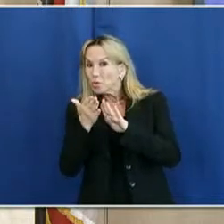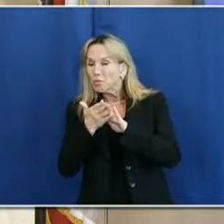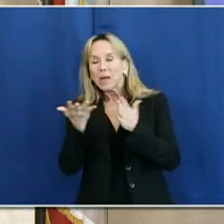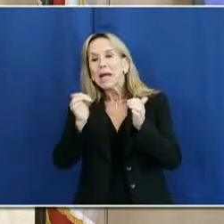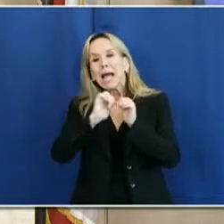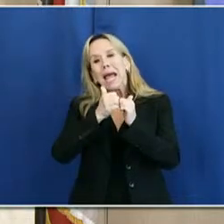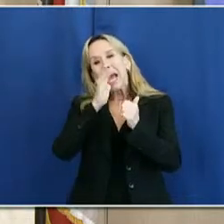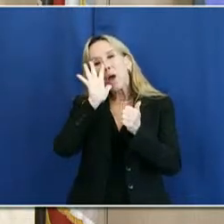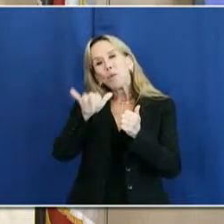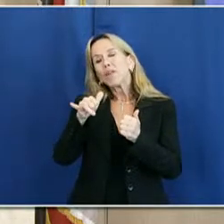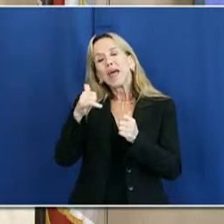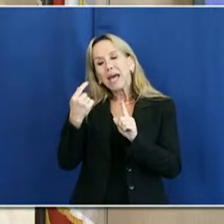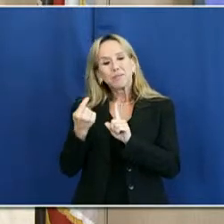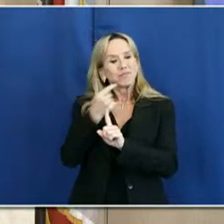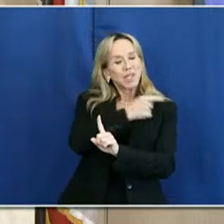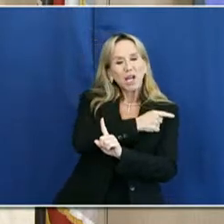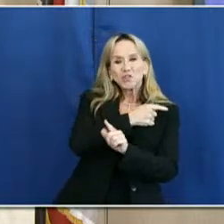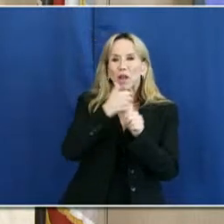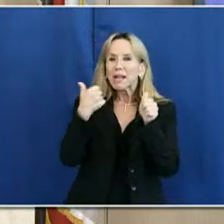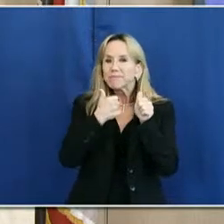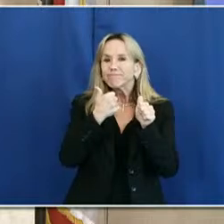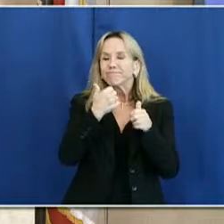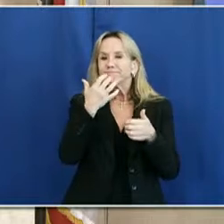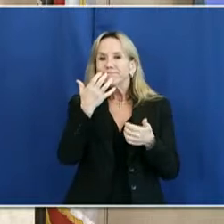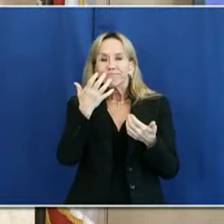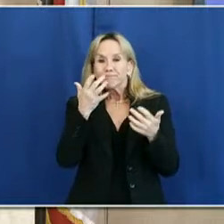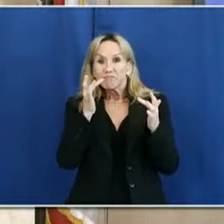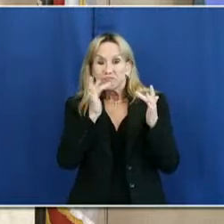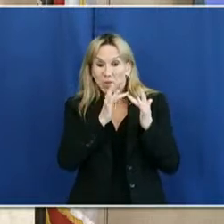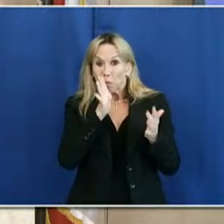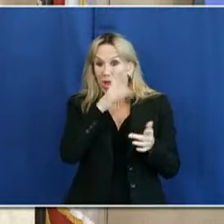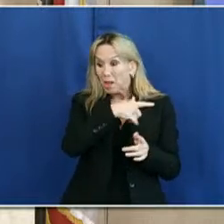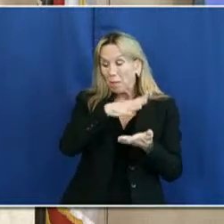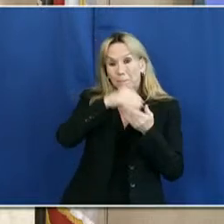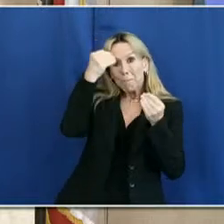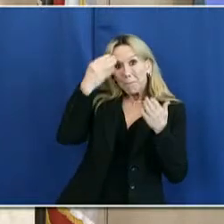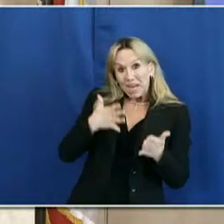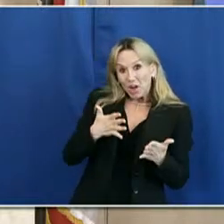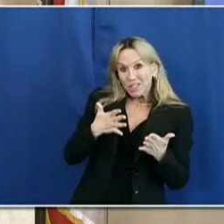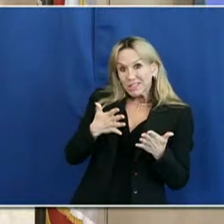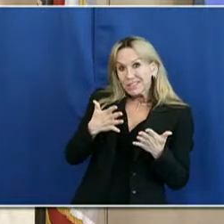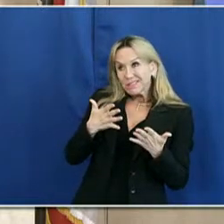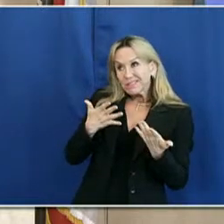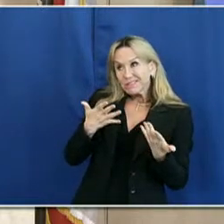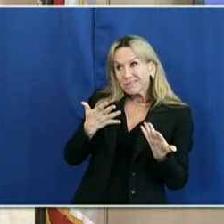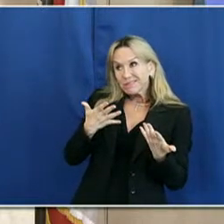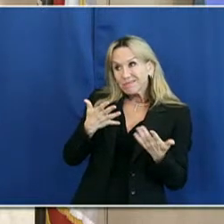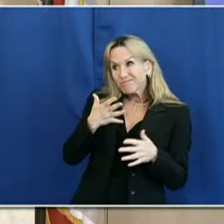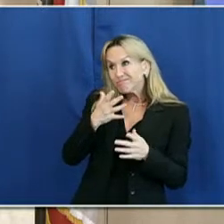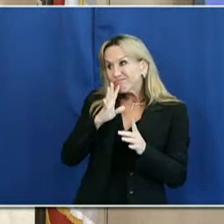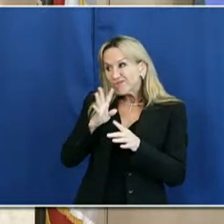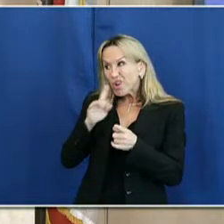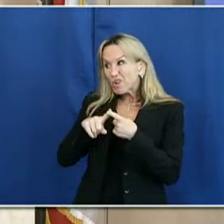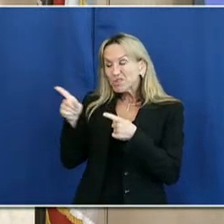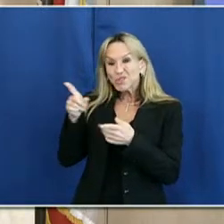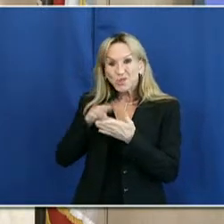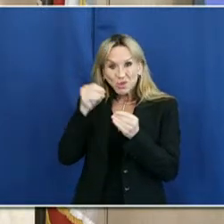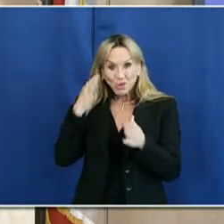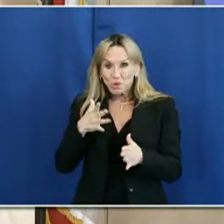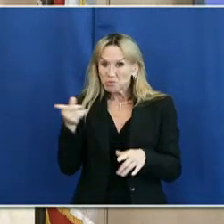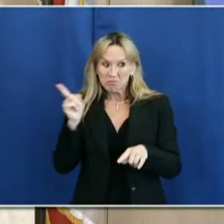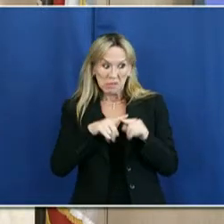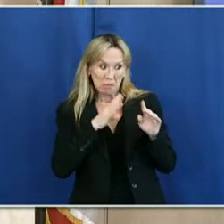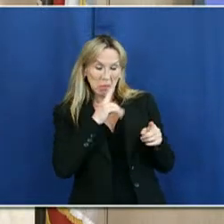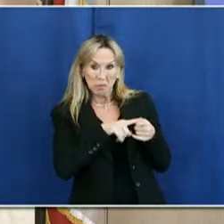contact tracing work for kids? Like, do you need parents' permission to speak with students? Are there any difficulties you foresee there tracking the virus in schools, whether